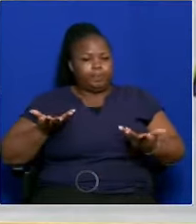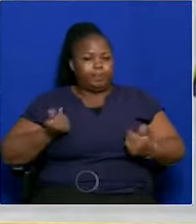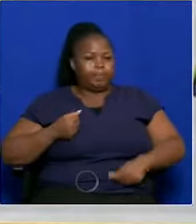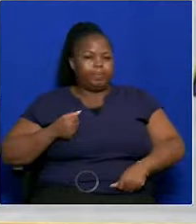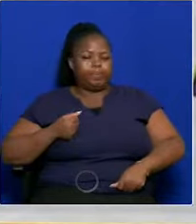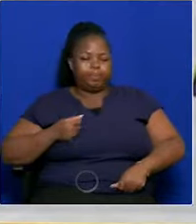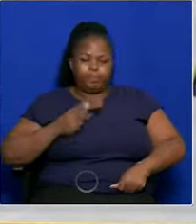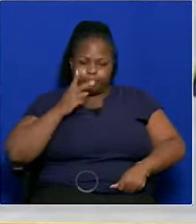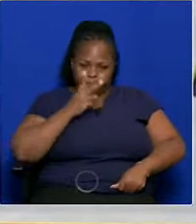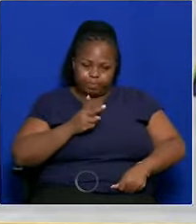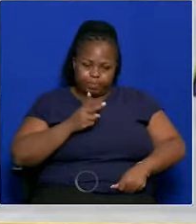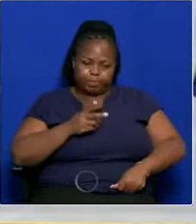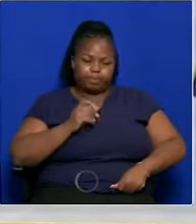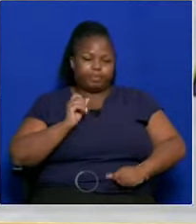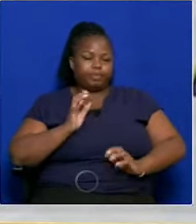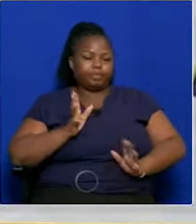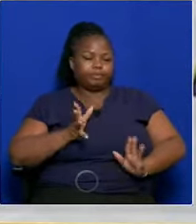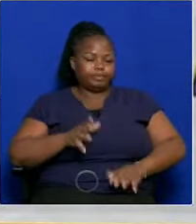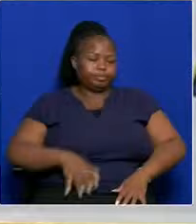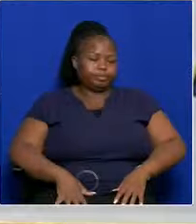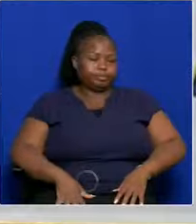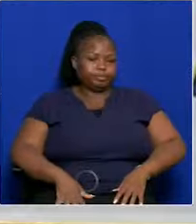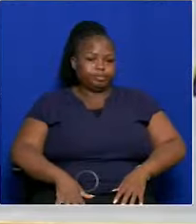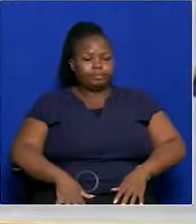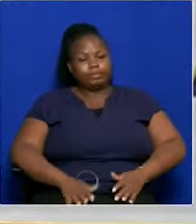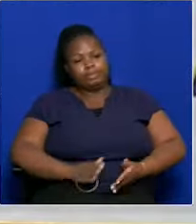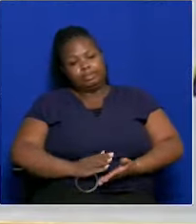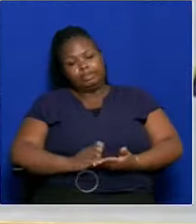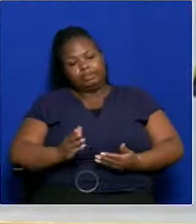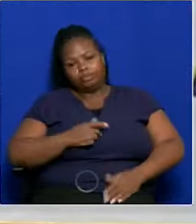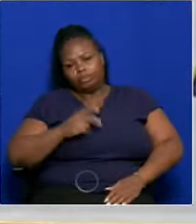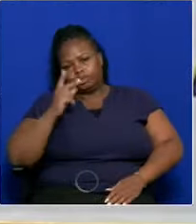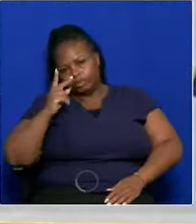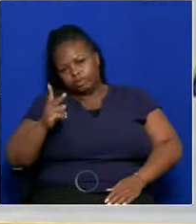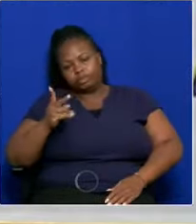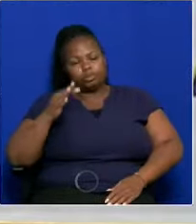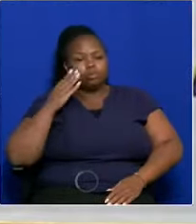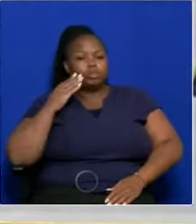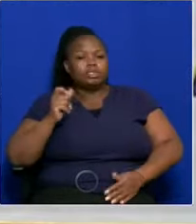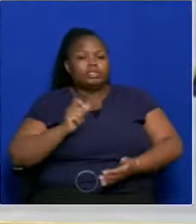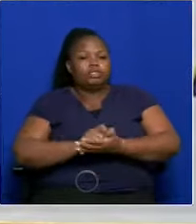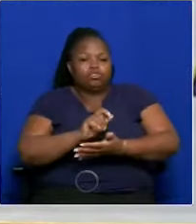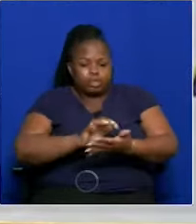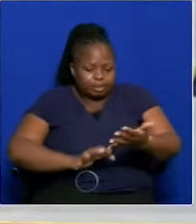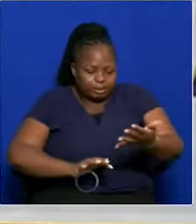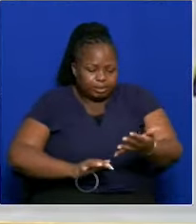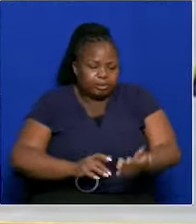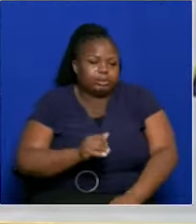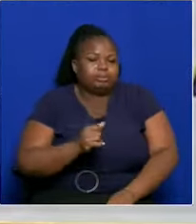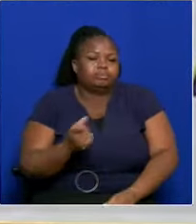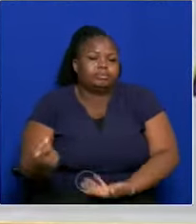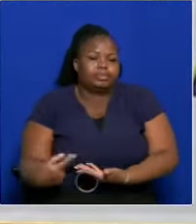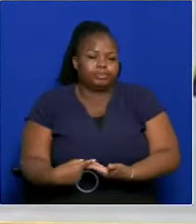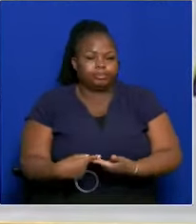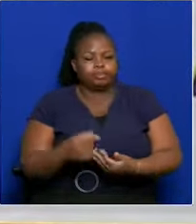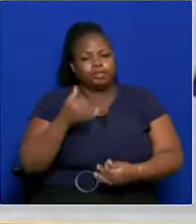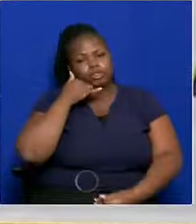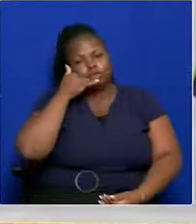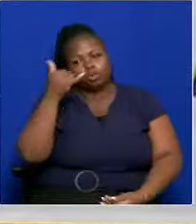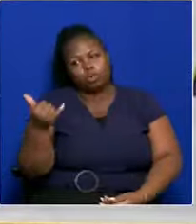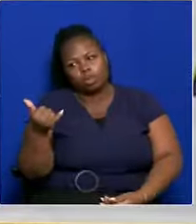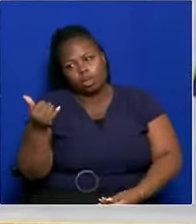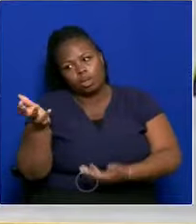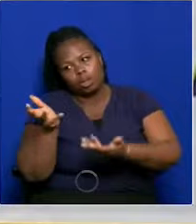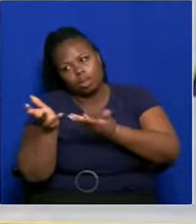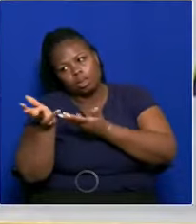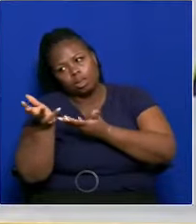one. And some of them you'll see after the chat, I will phone him and talk to him to say, as